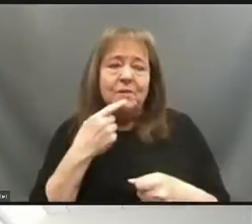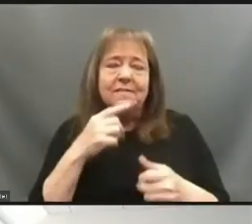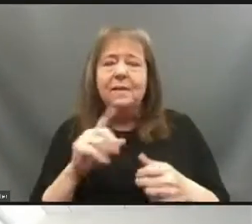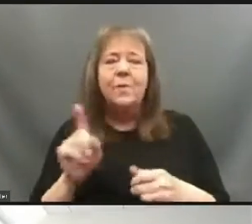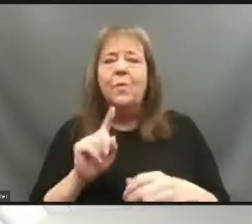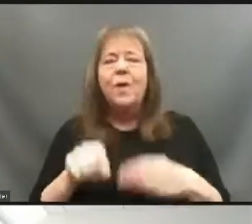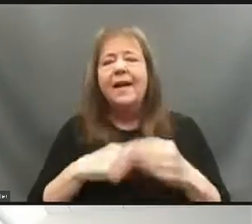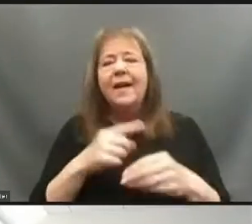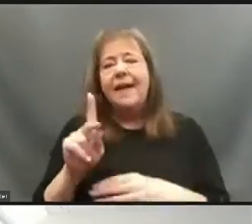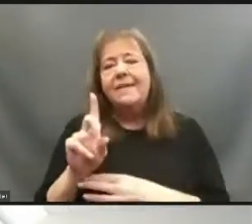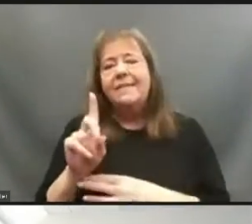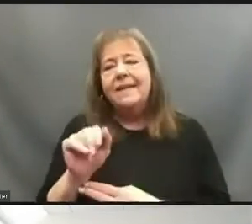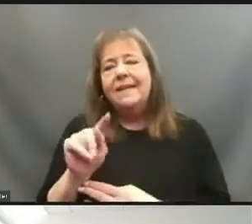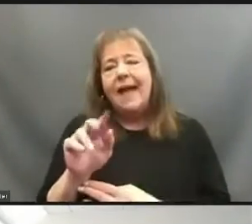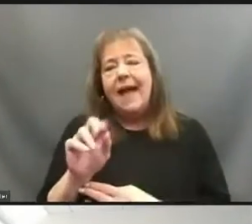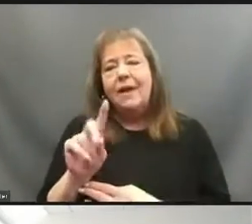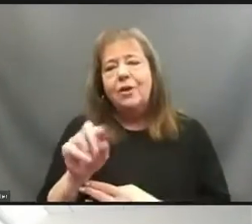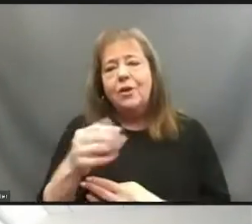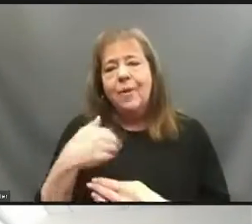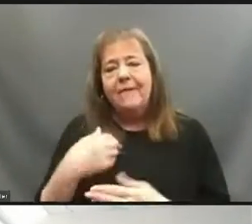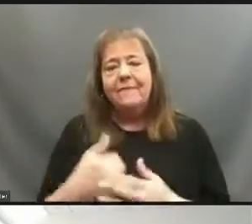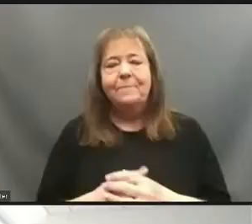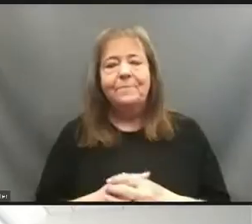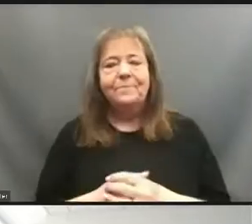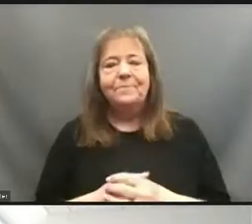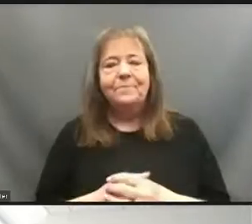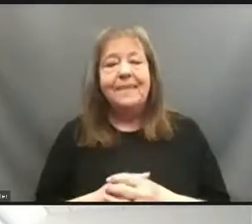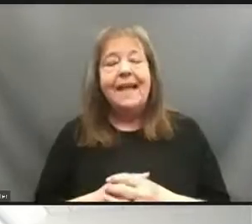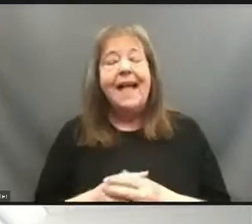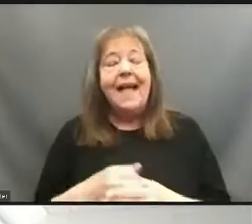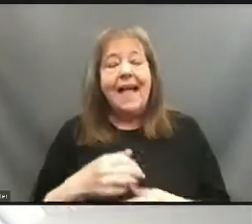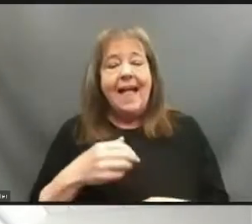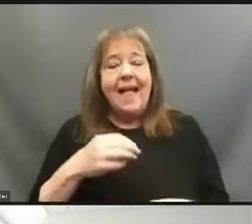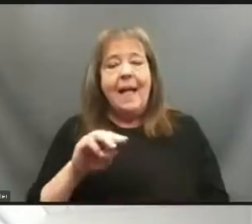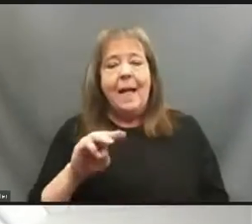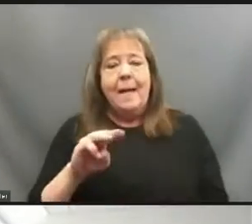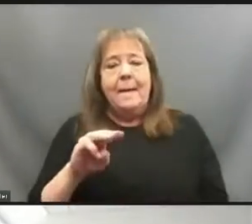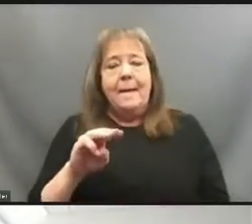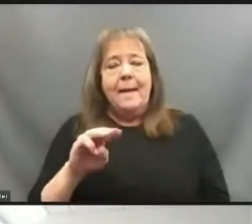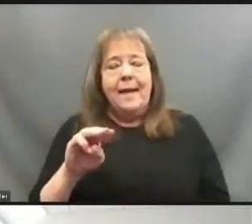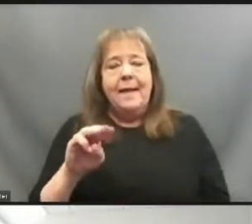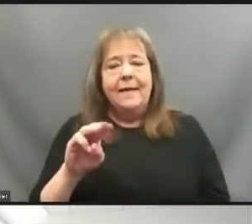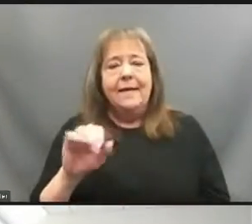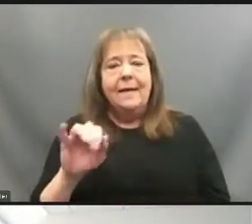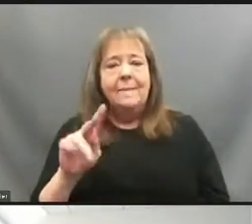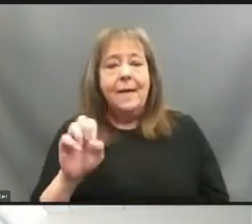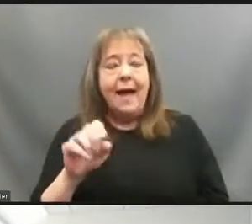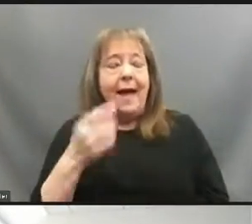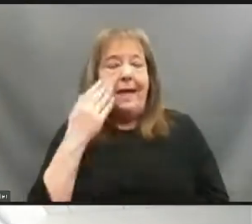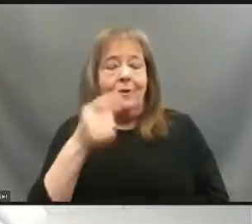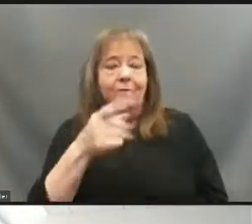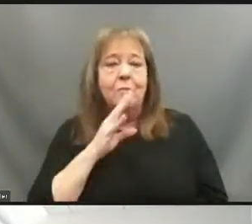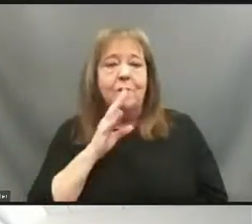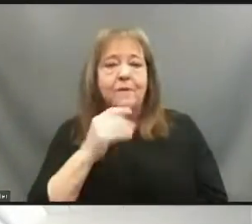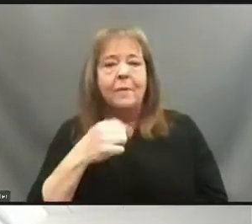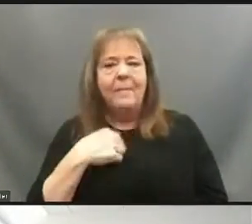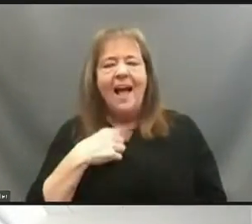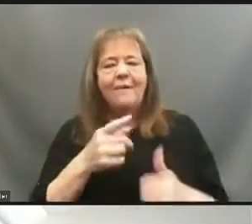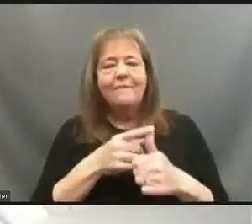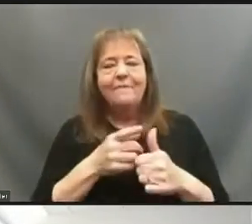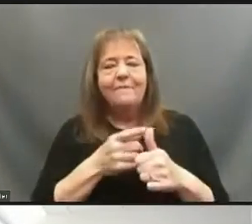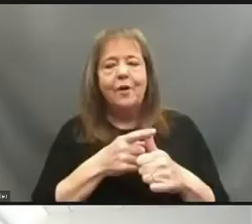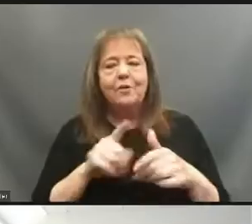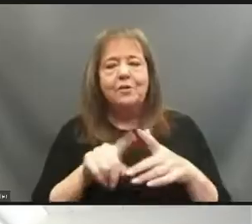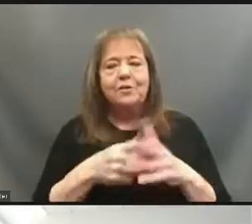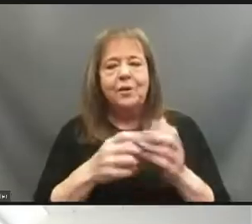that? So and Mike, I don't know if you want to take it, I'll give a first blush at